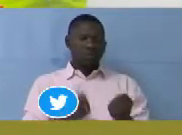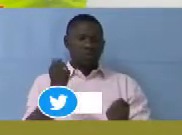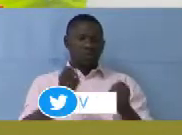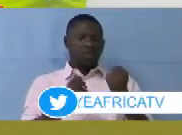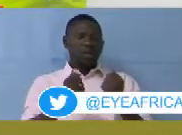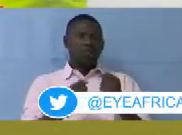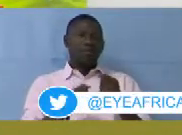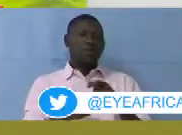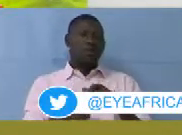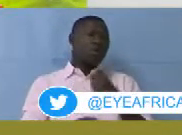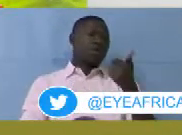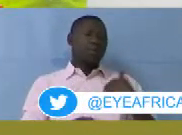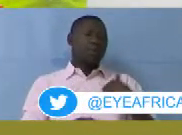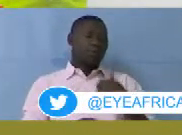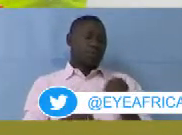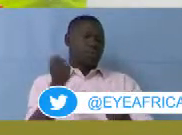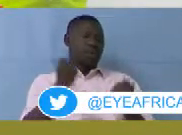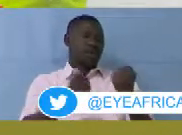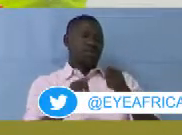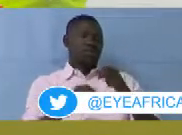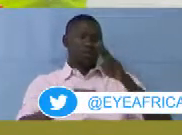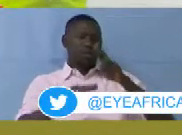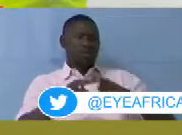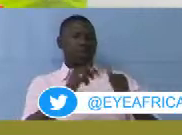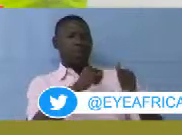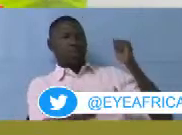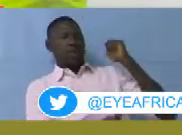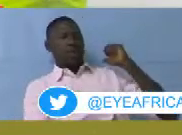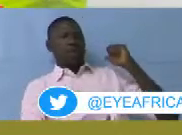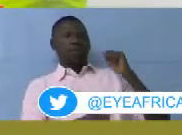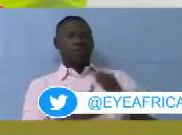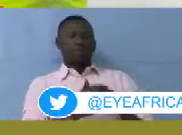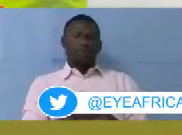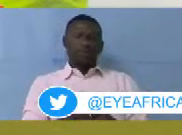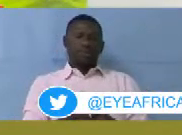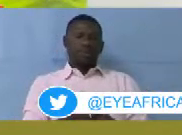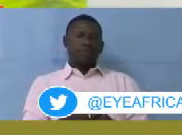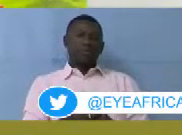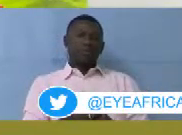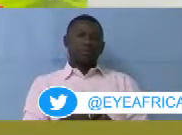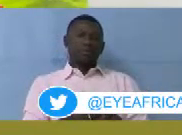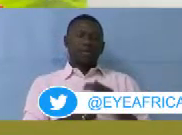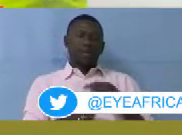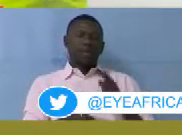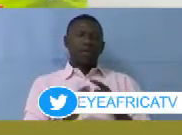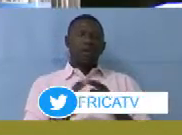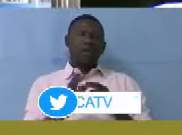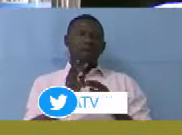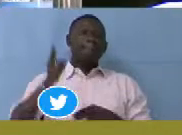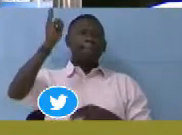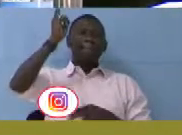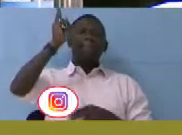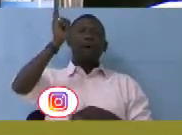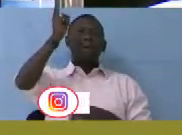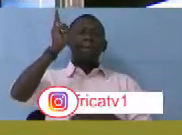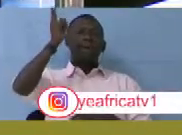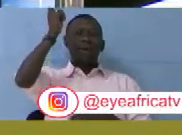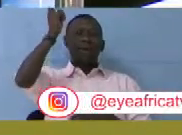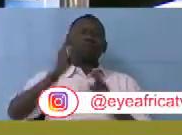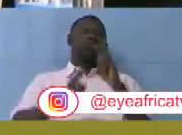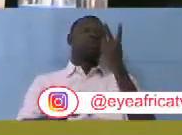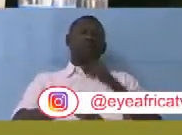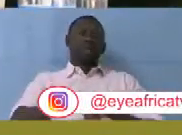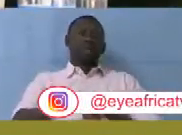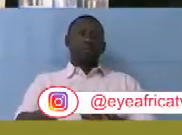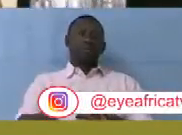Bate, Lamoto, Burin the car, to know. Yeah, he fired, he made an open fire twice. A kilo five Santo Signafula.